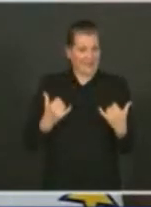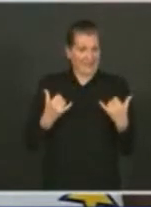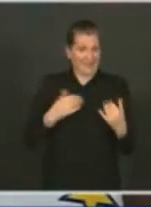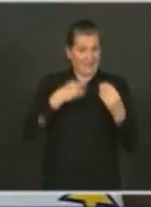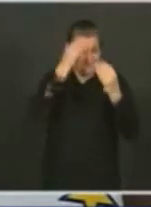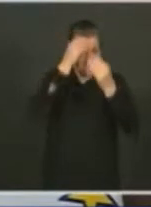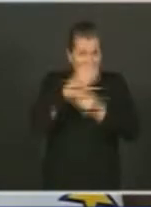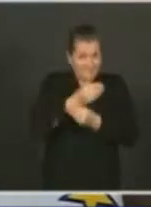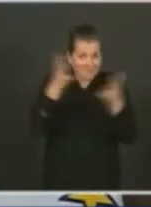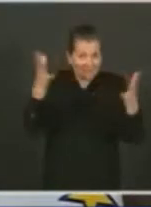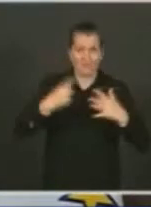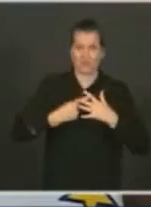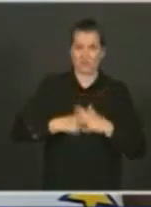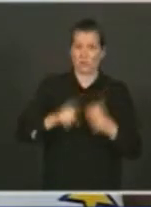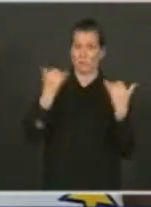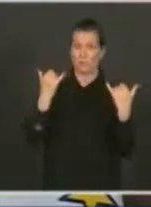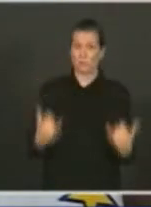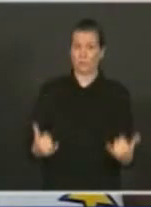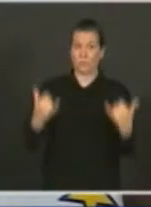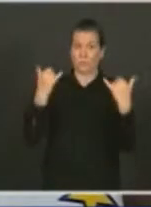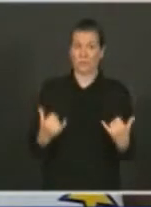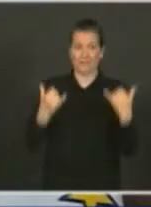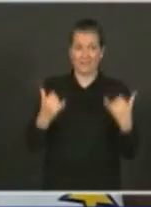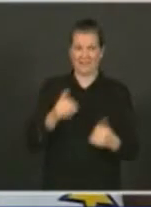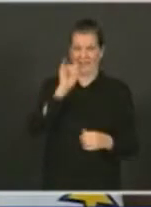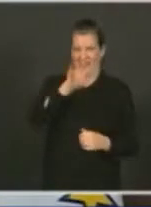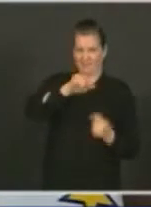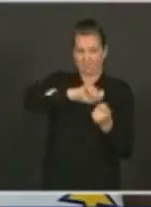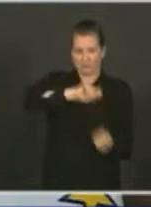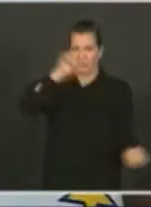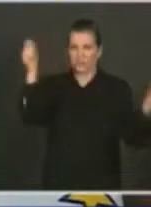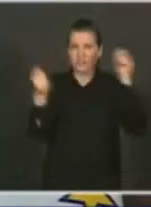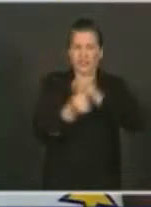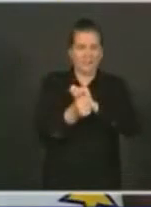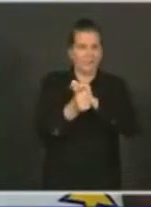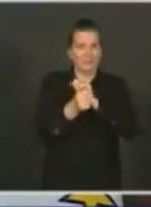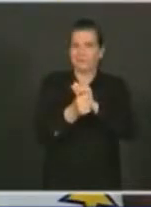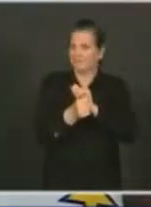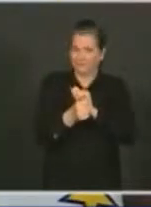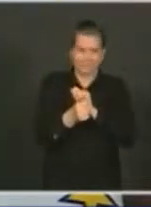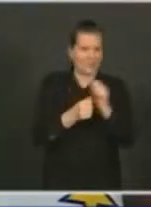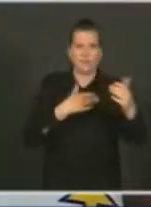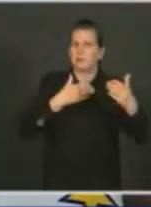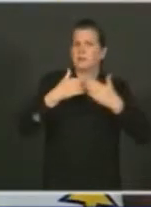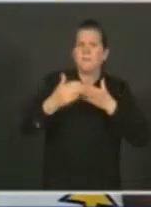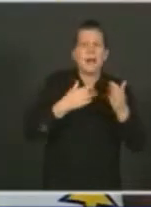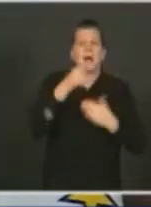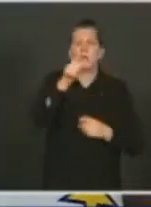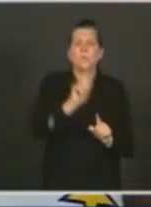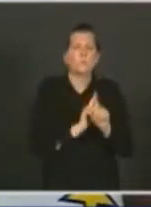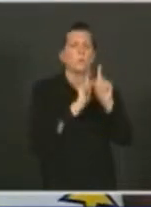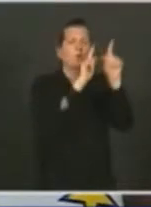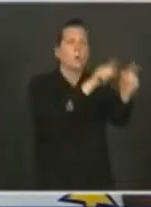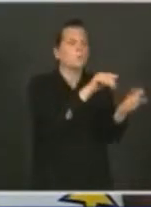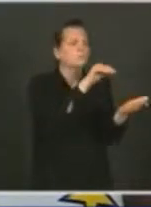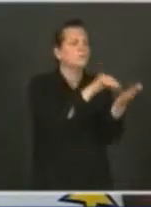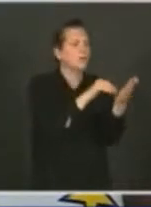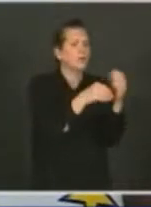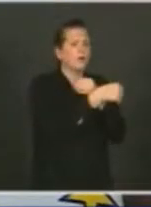of today, that's changing. And regardless of how you've scheduled your test,